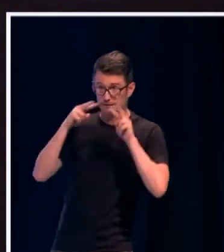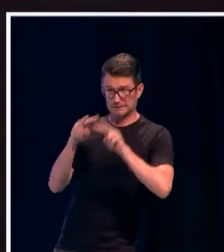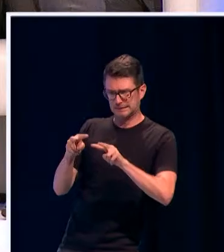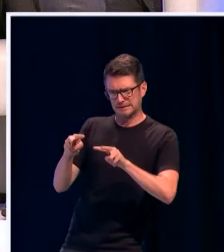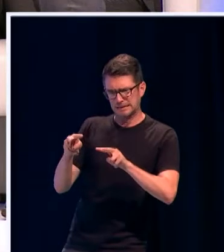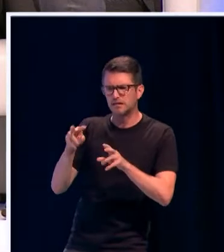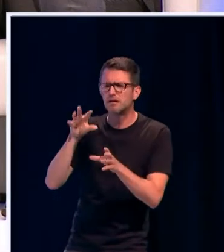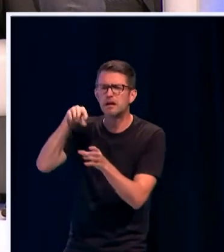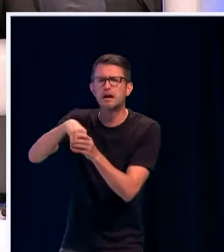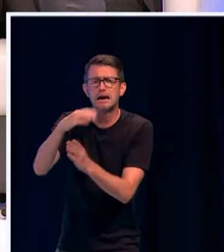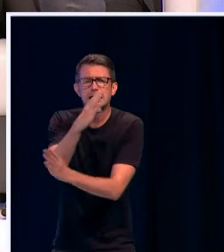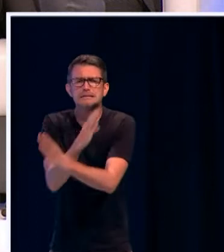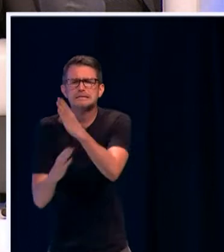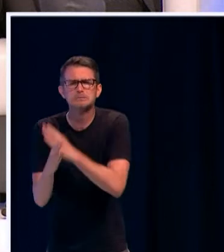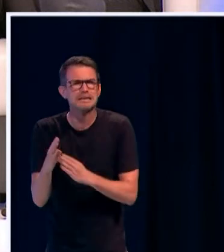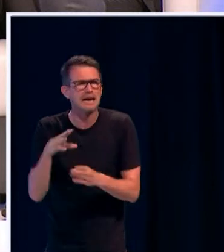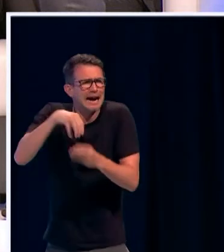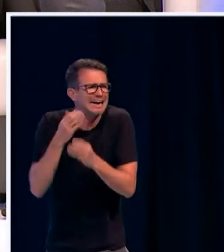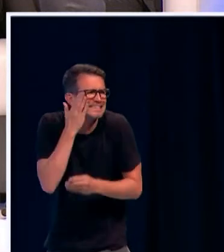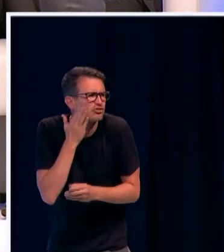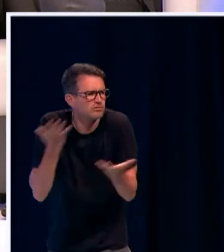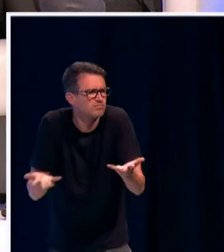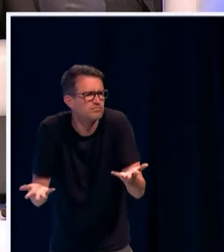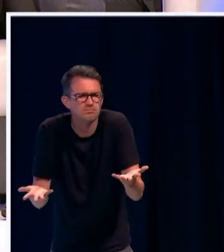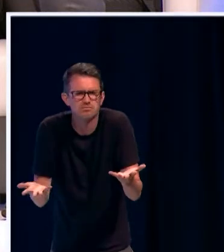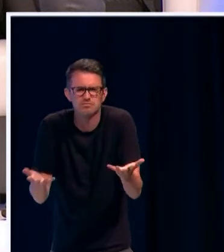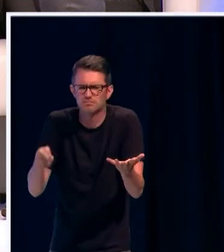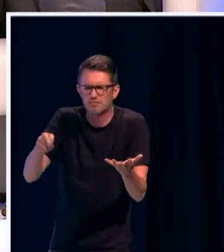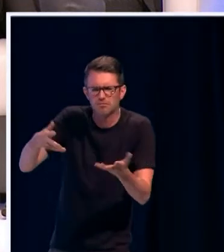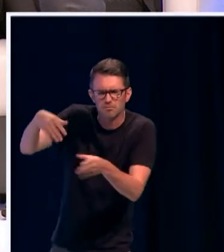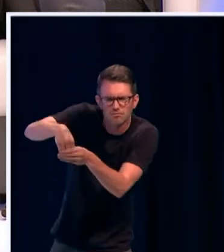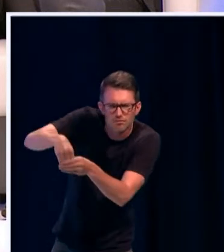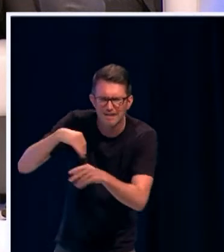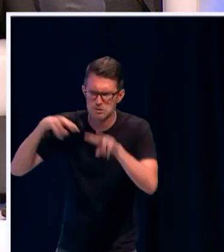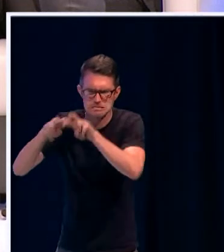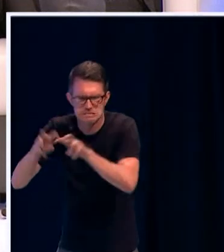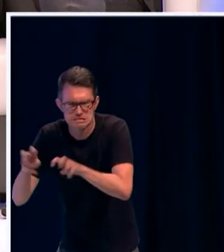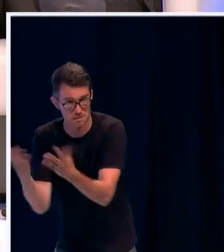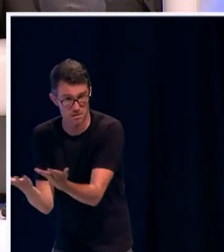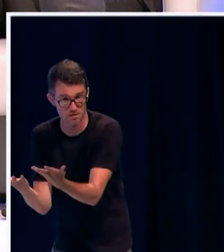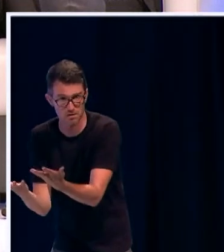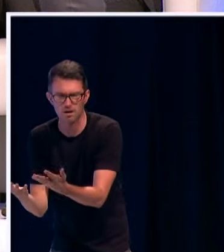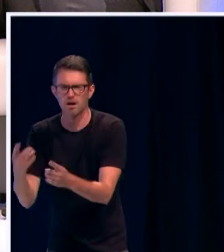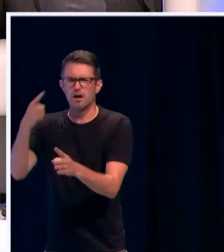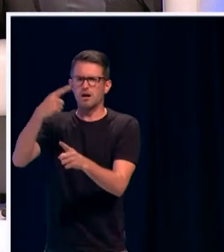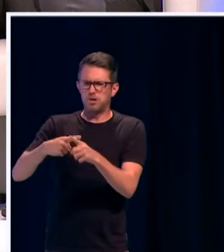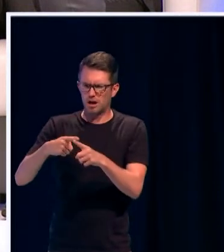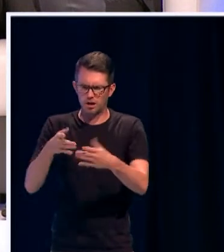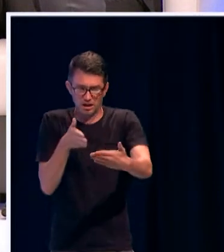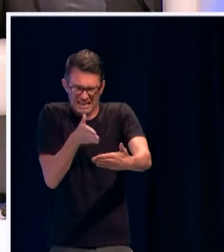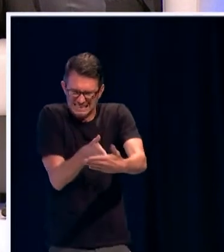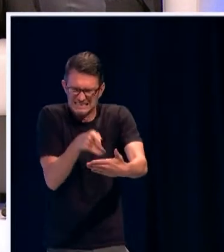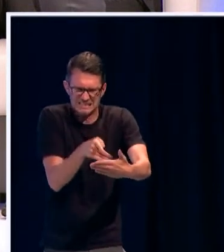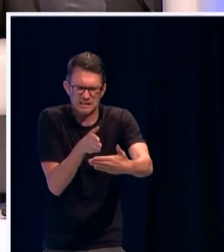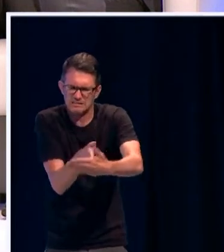are. By saying all this, we also try to sensitize our issues and the challenges that we face on the